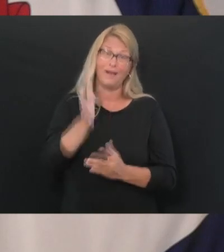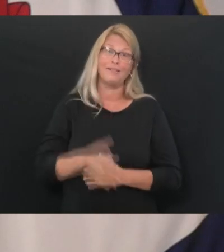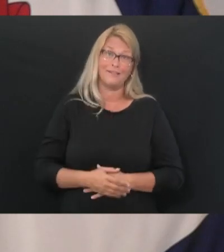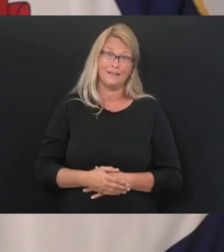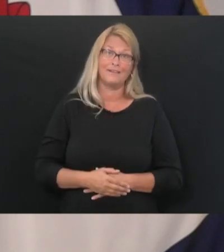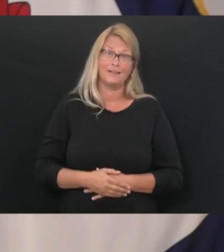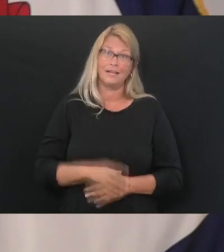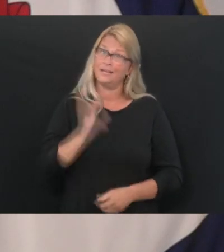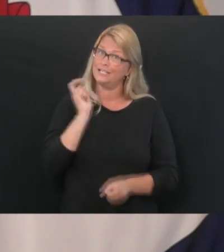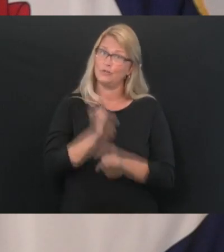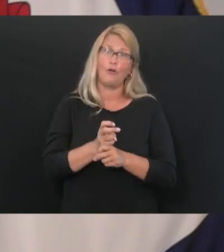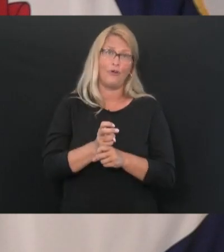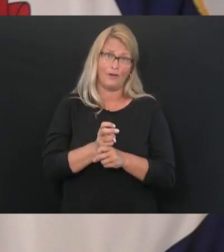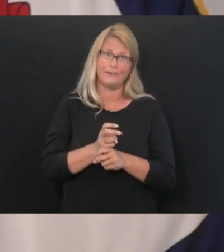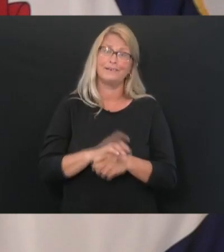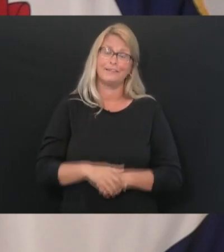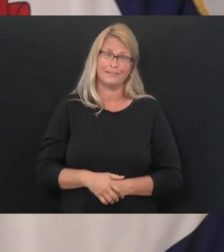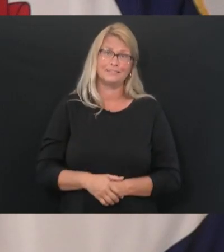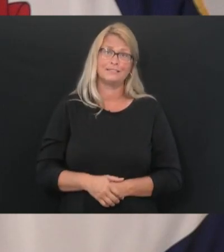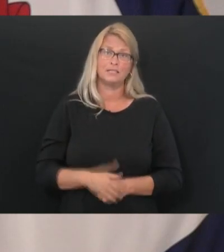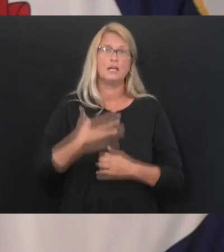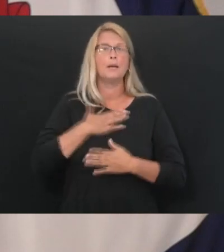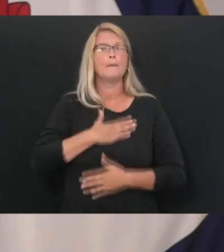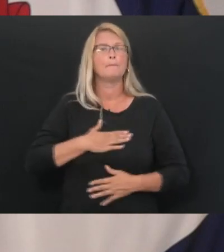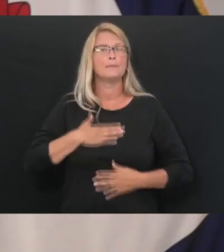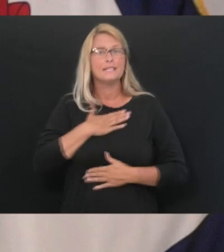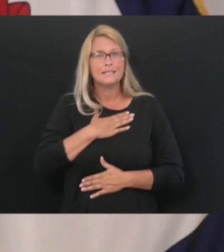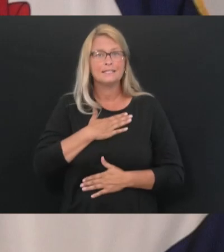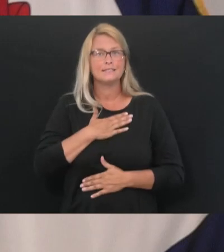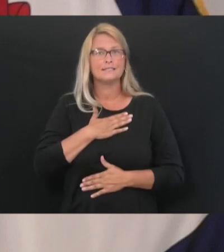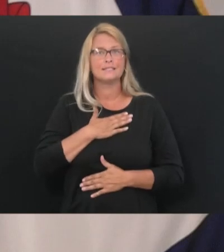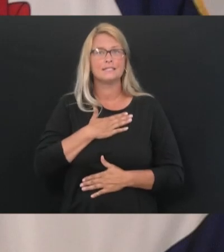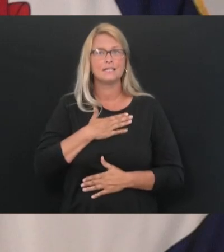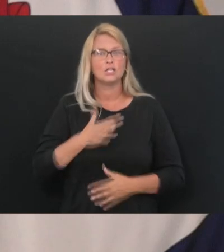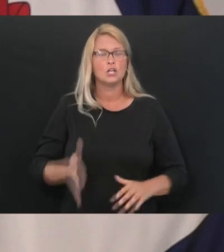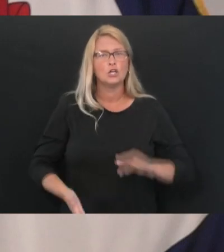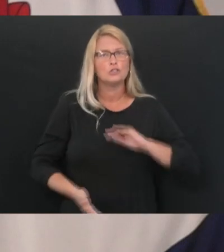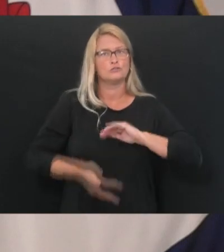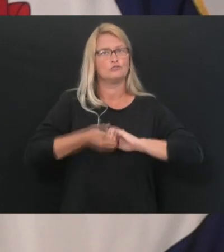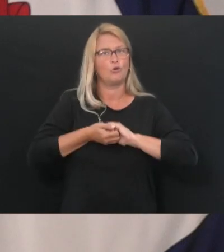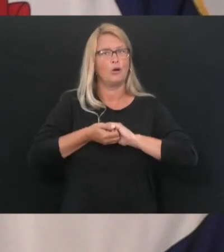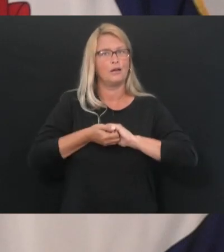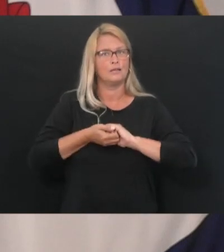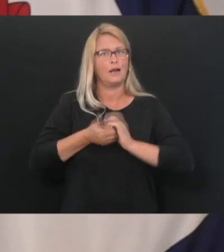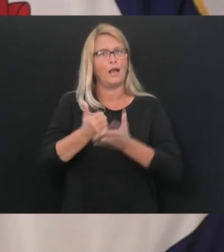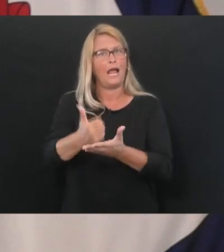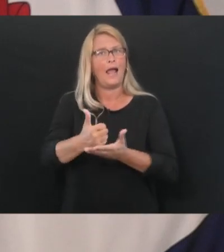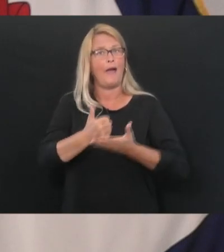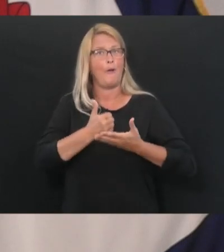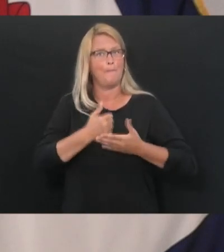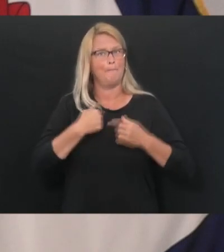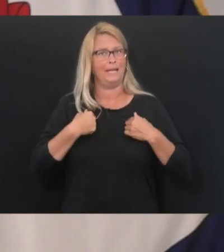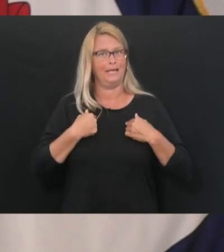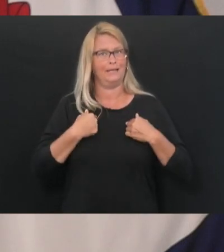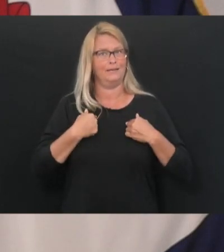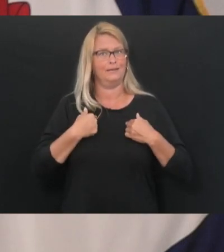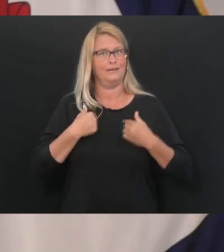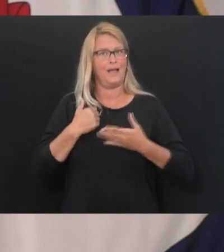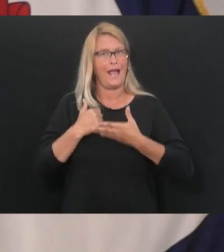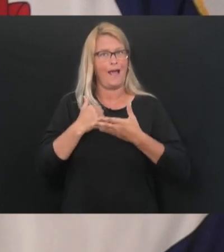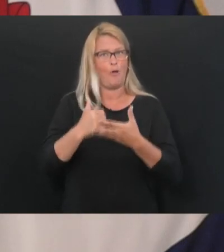it is tough stuff. Please just absolutely join in helping me get us through